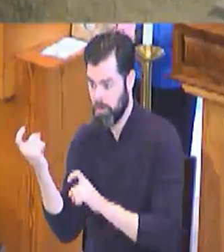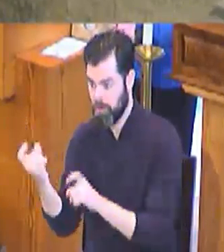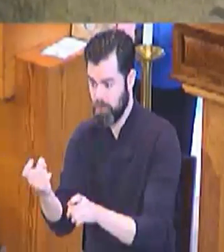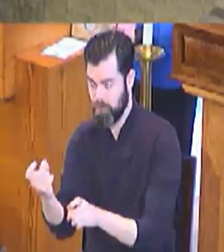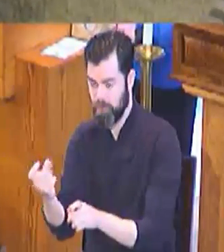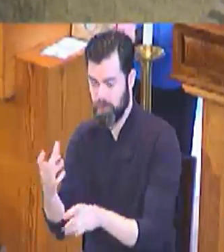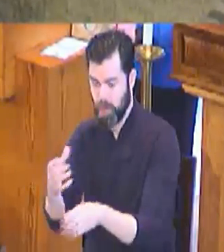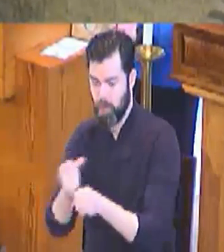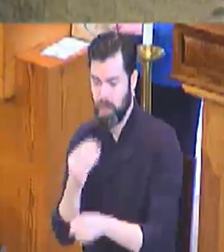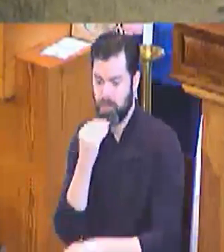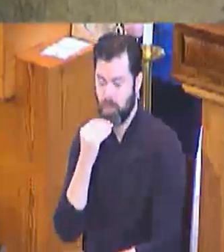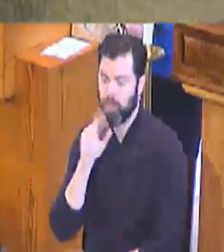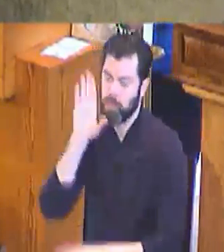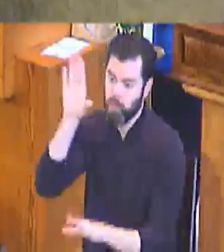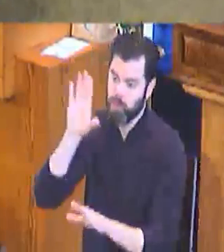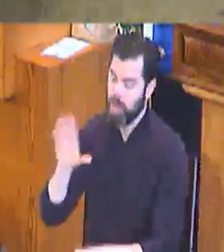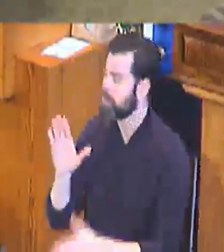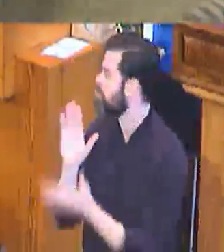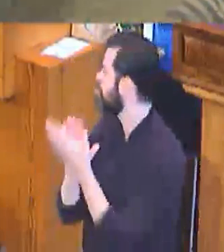awesome.